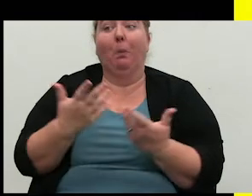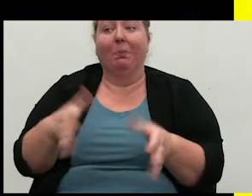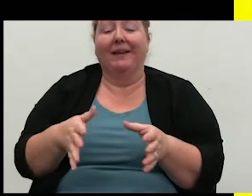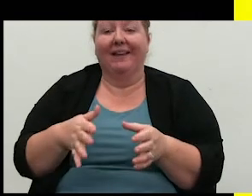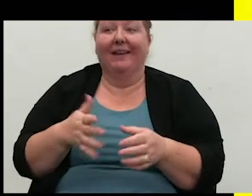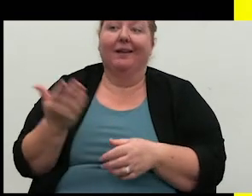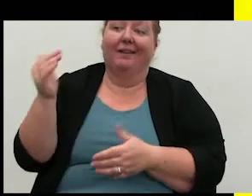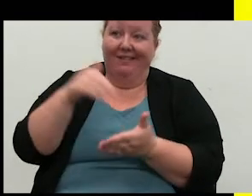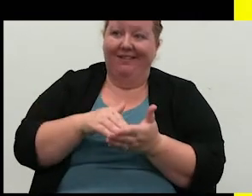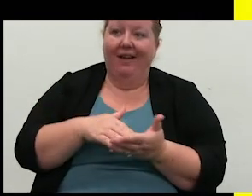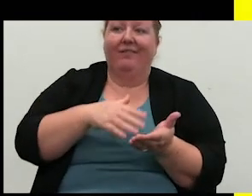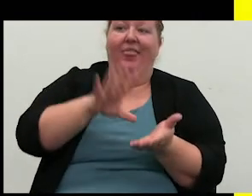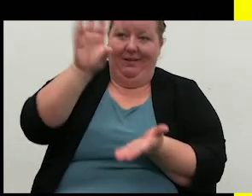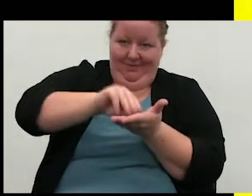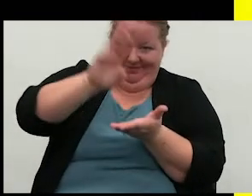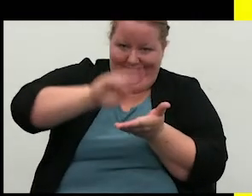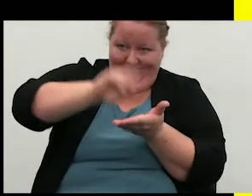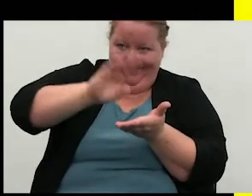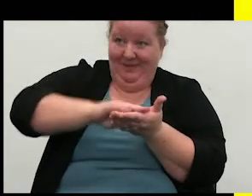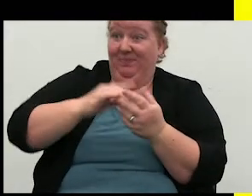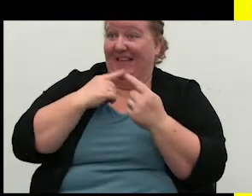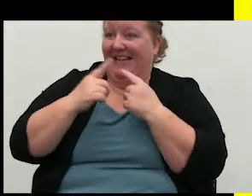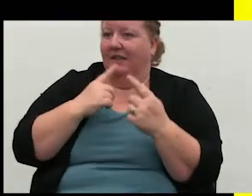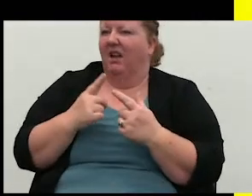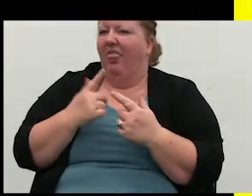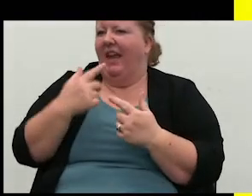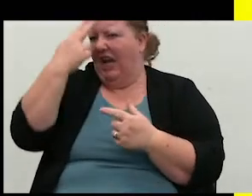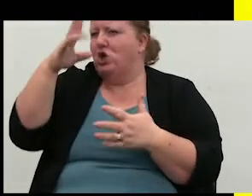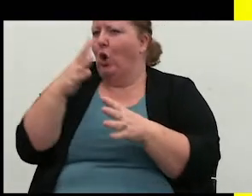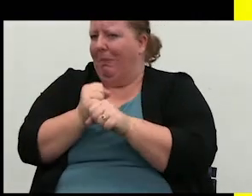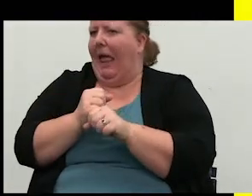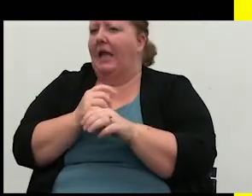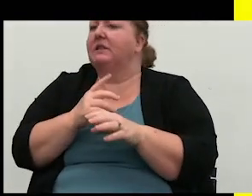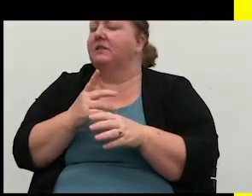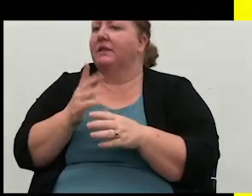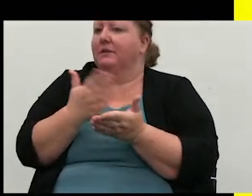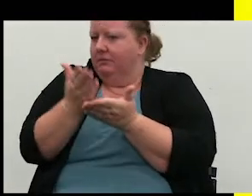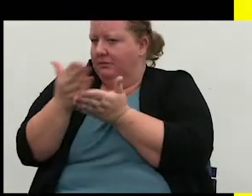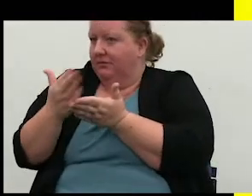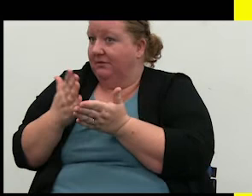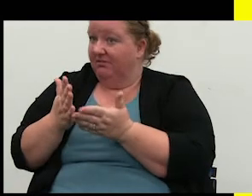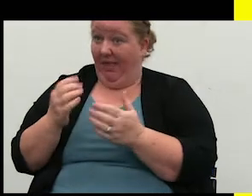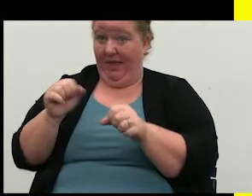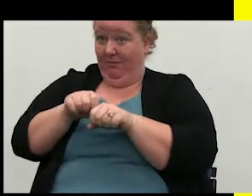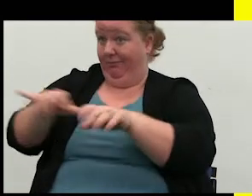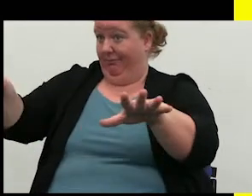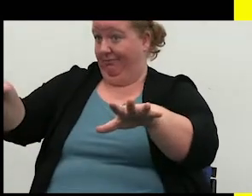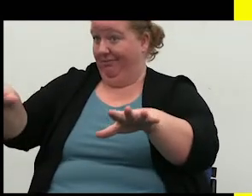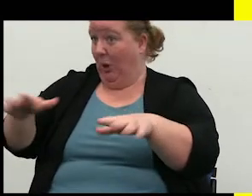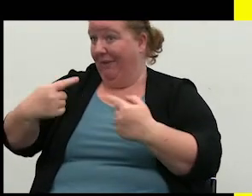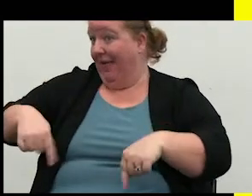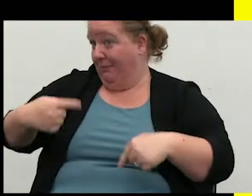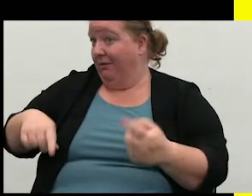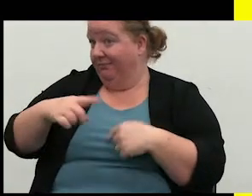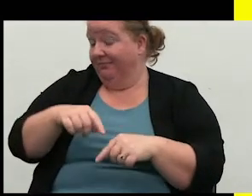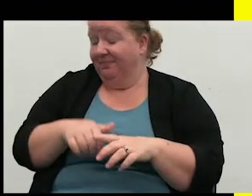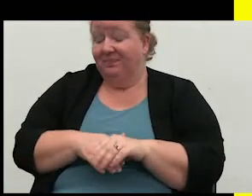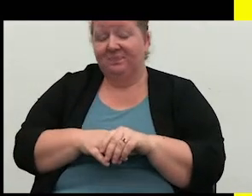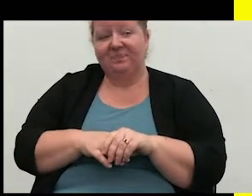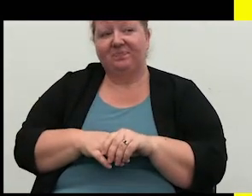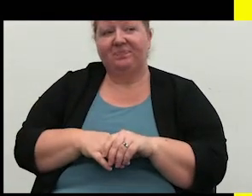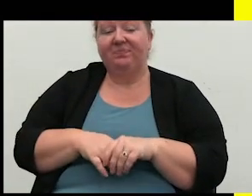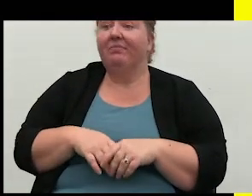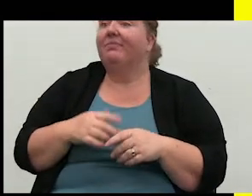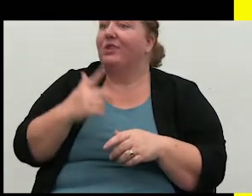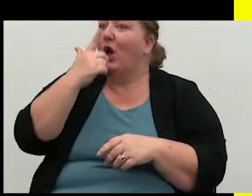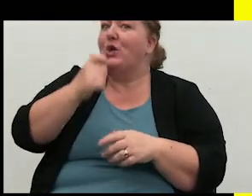that, and they put all the data on, and he anonymized it and cleaned it up and made it available. And again,